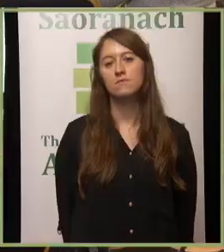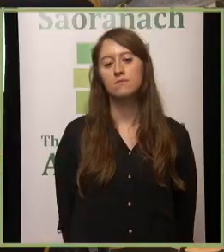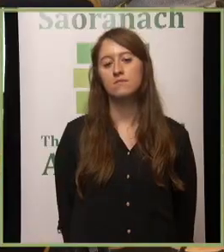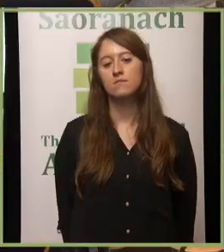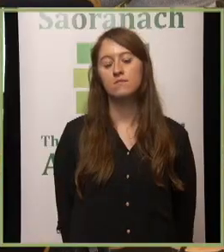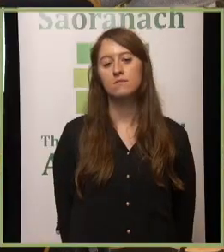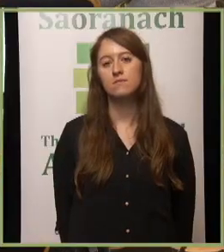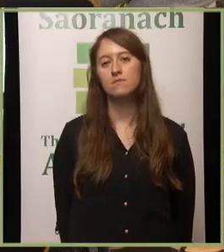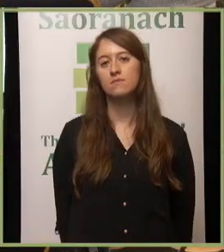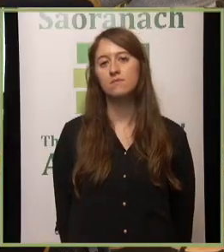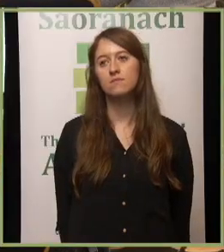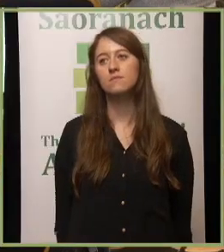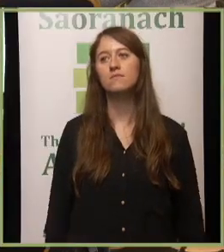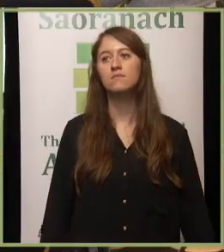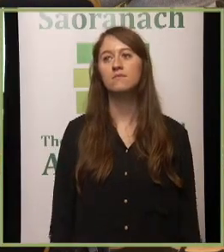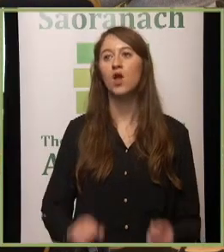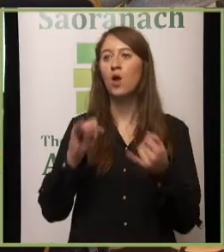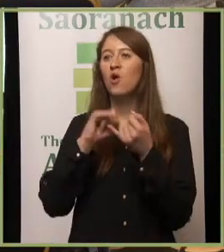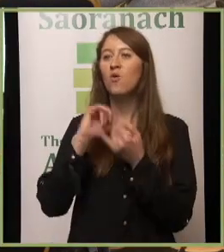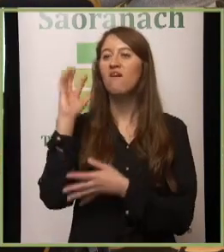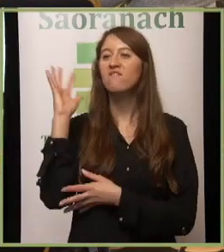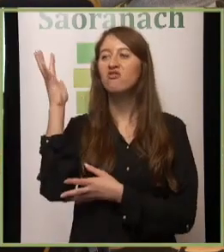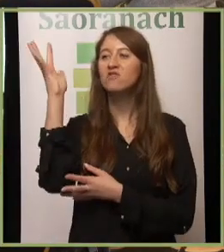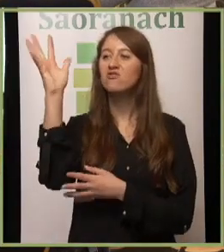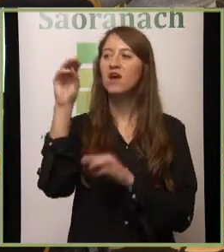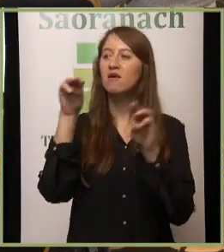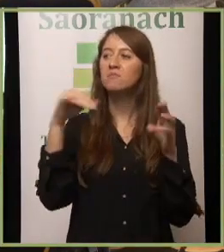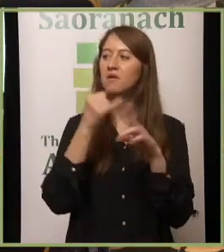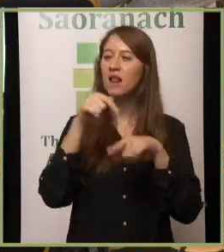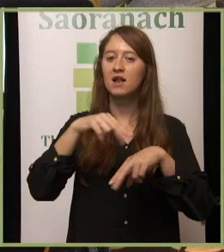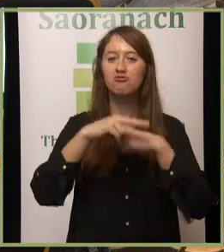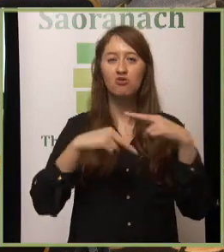The foresters in the room, does this make sense?